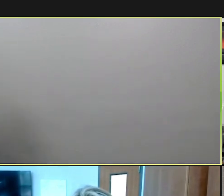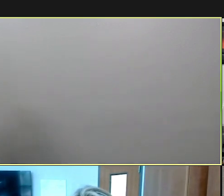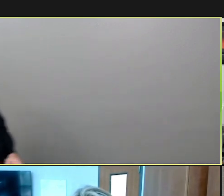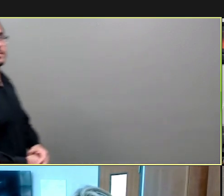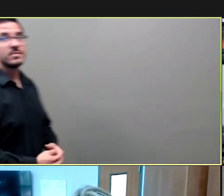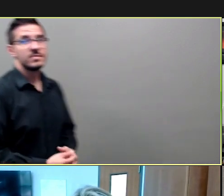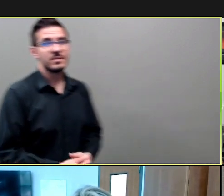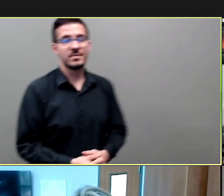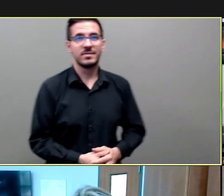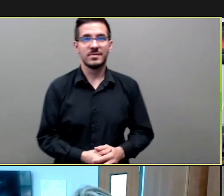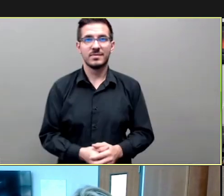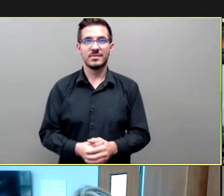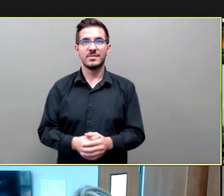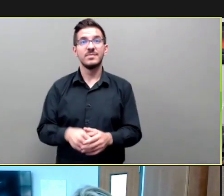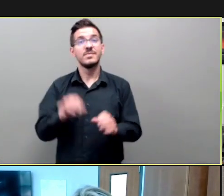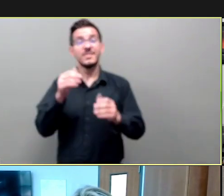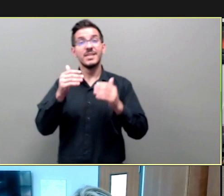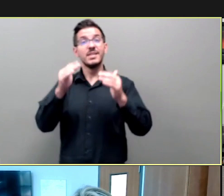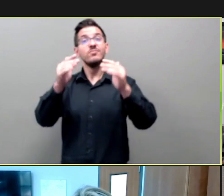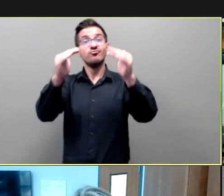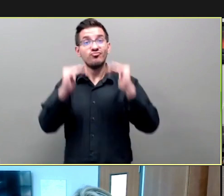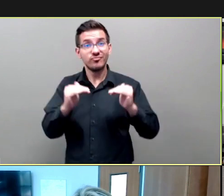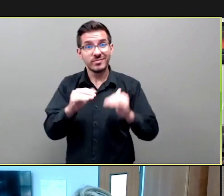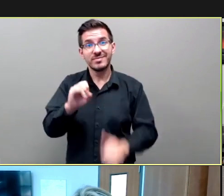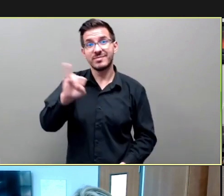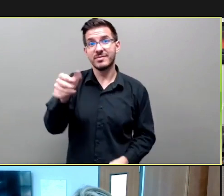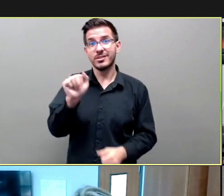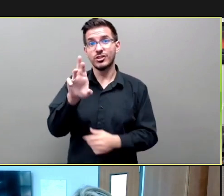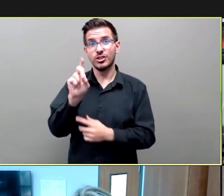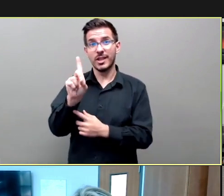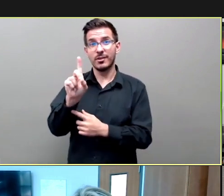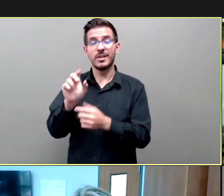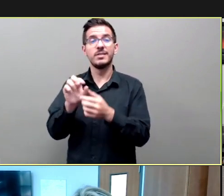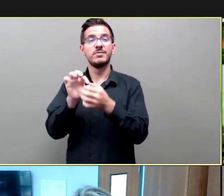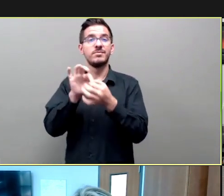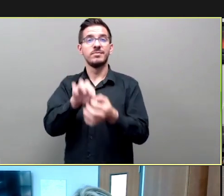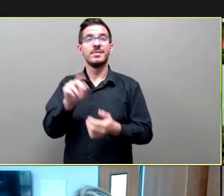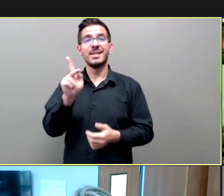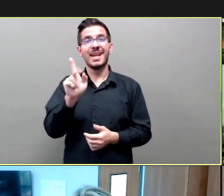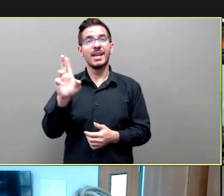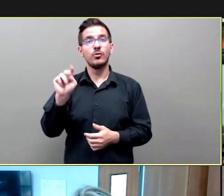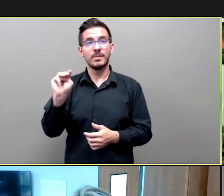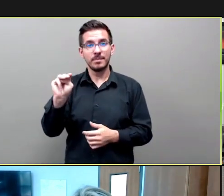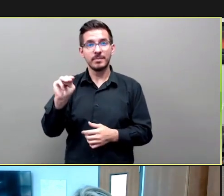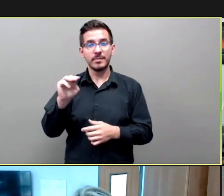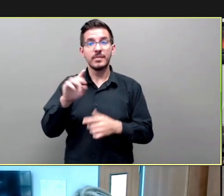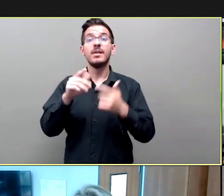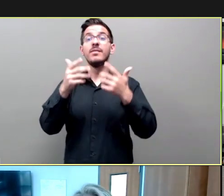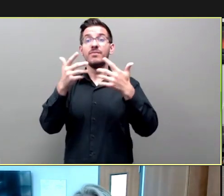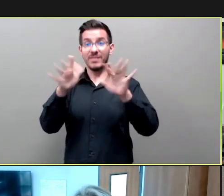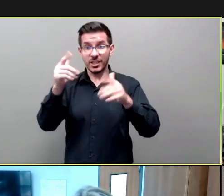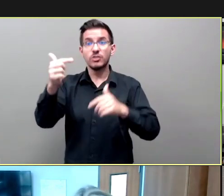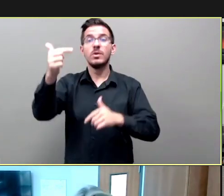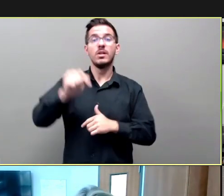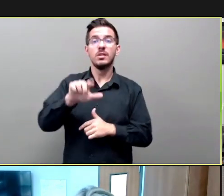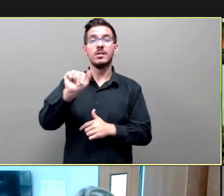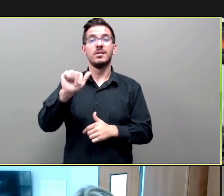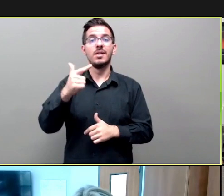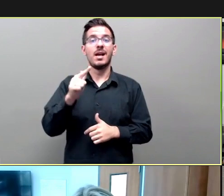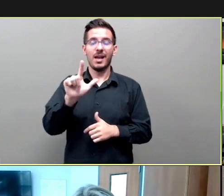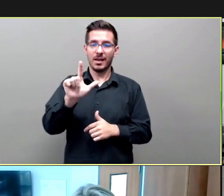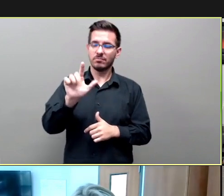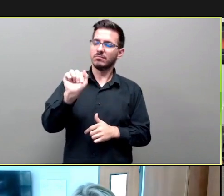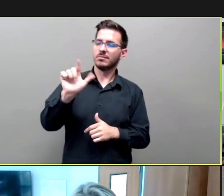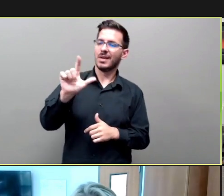to Jared with KUNM. After Jared, we'll go to Algernon Demacia from the Las